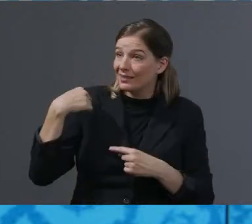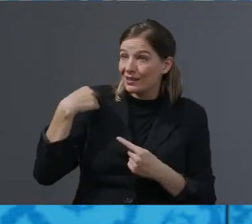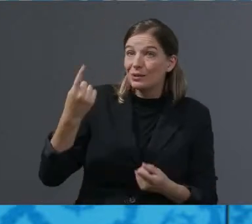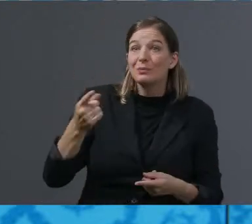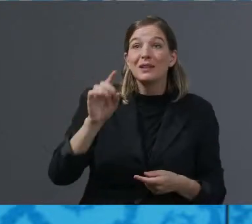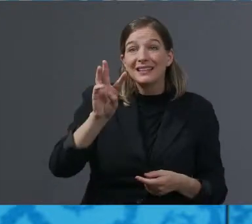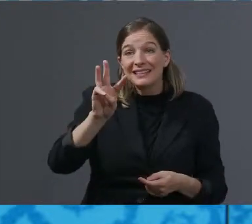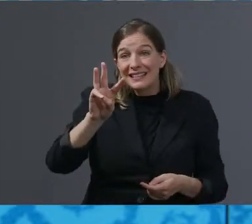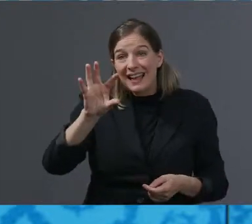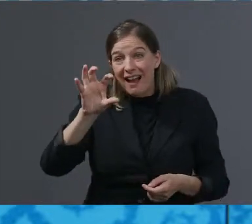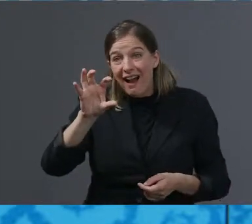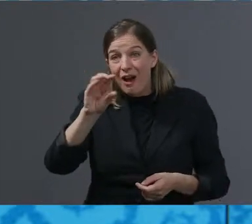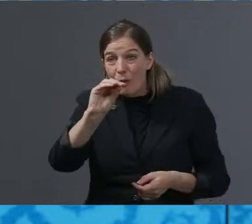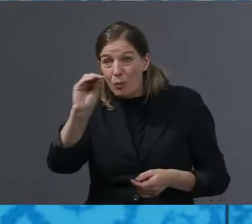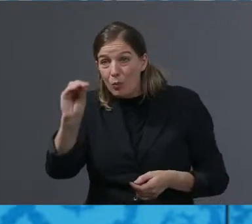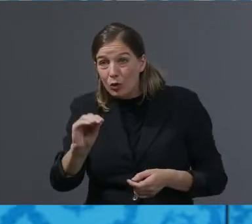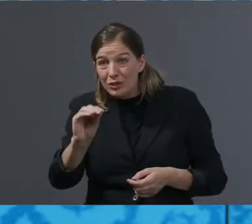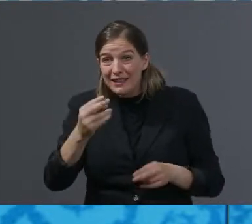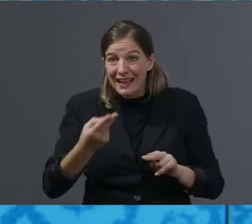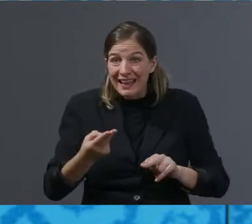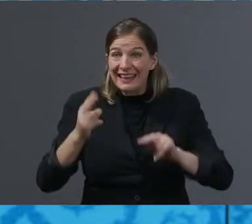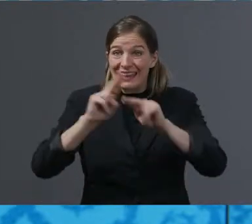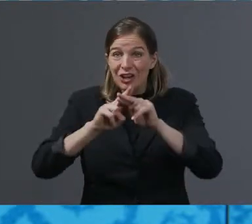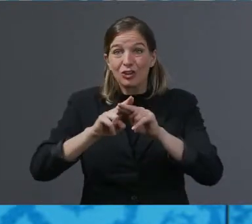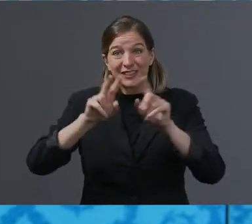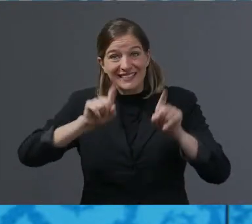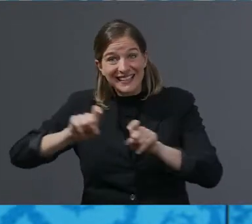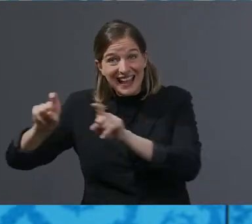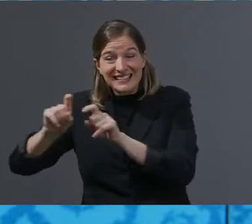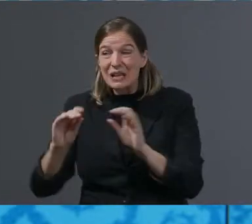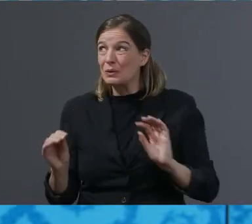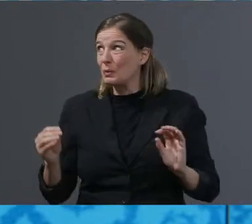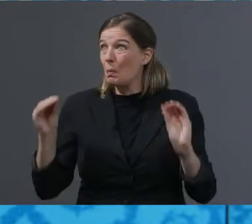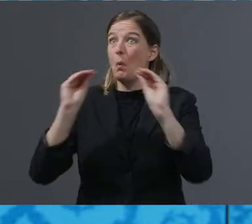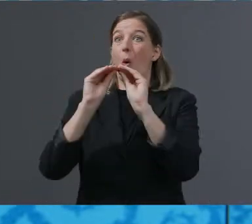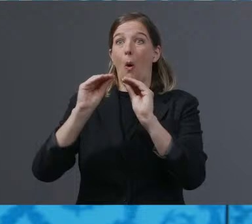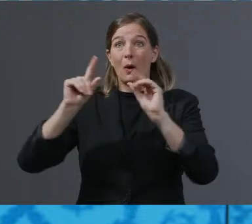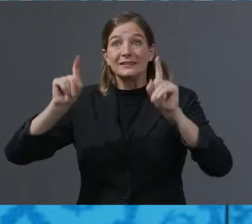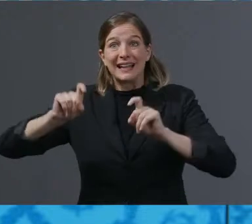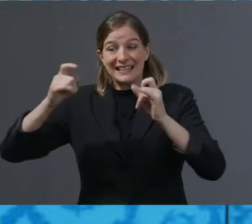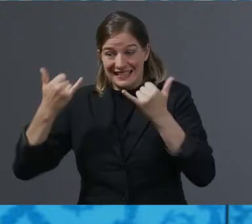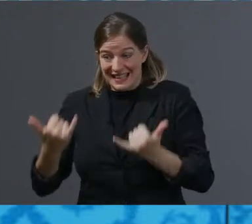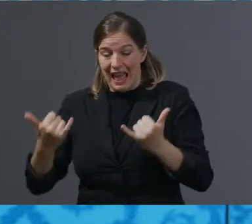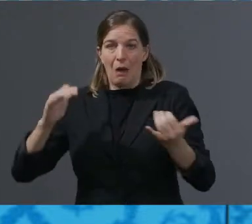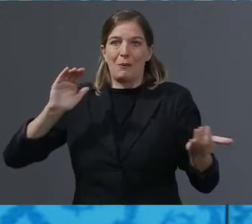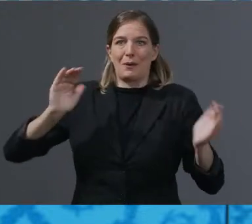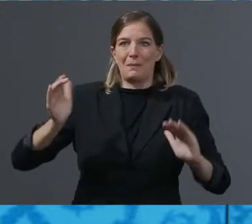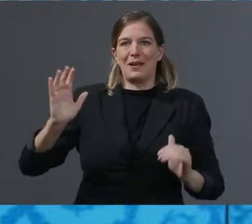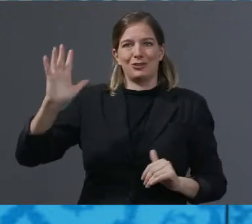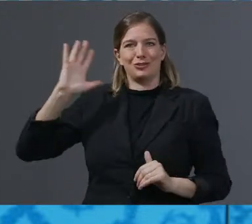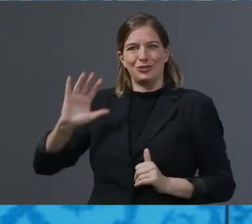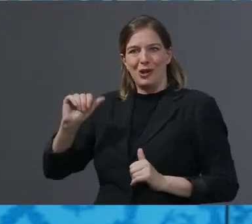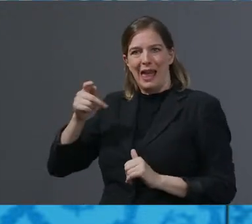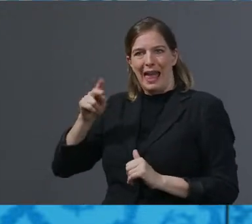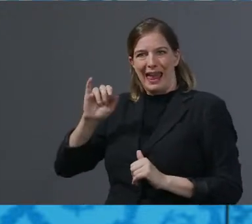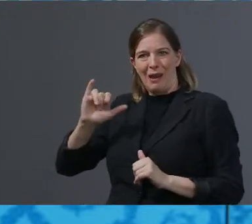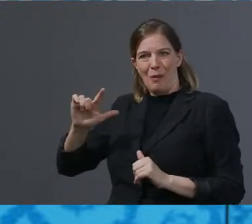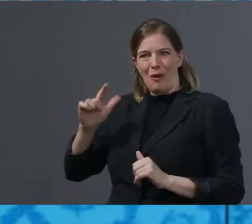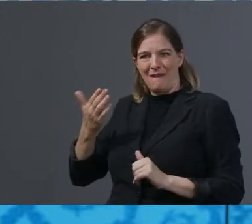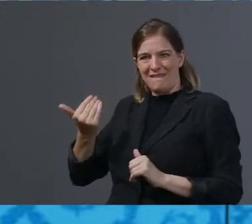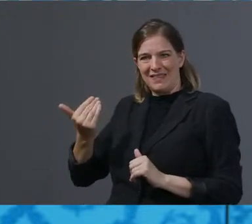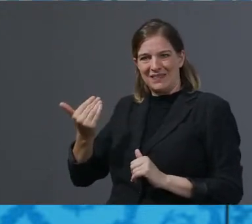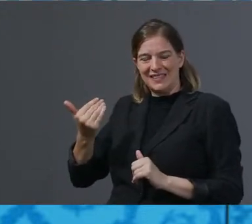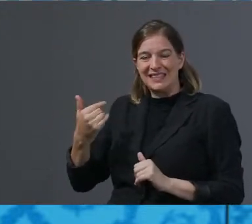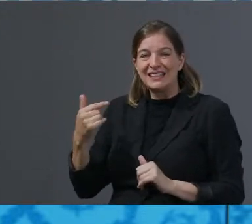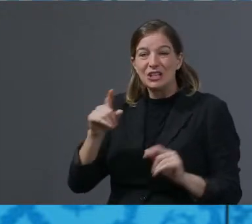600% increase in testing since April 15th. Testing has doubled since